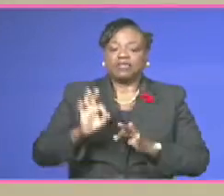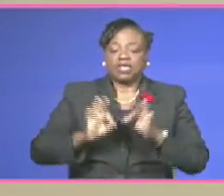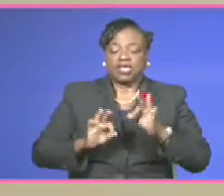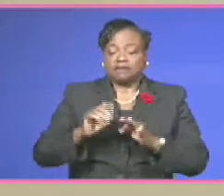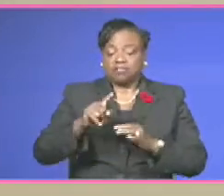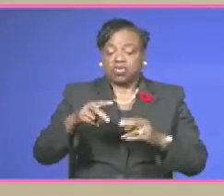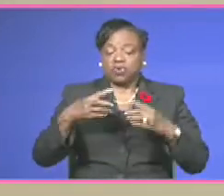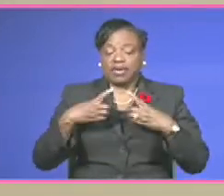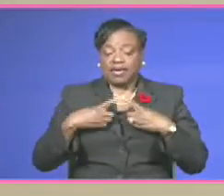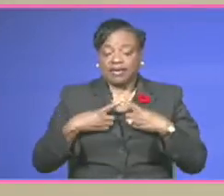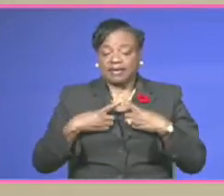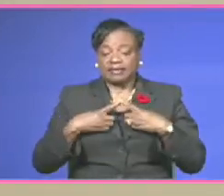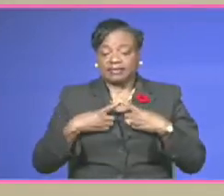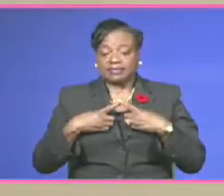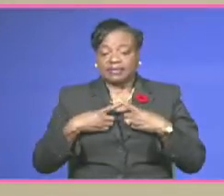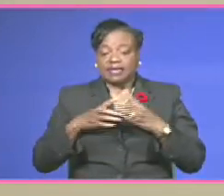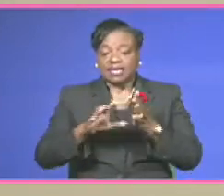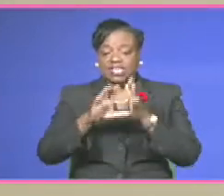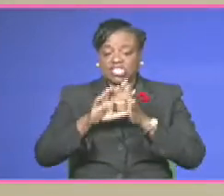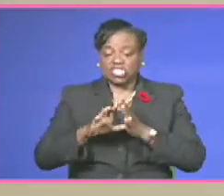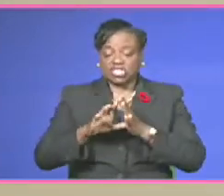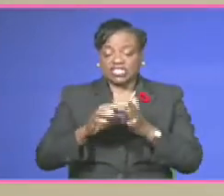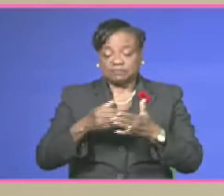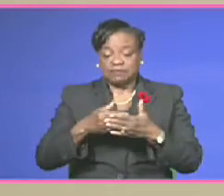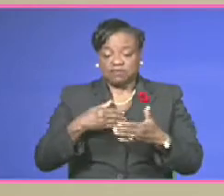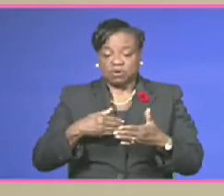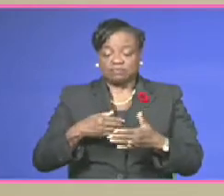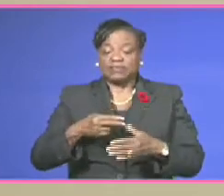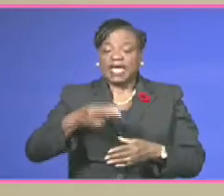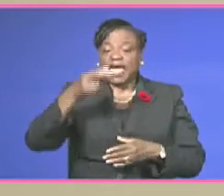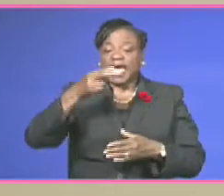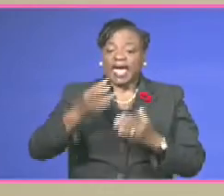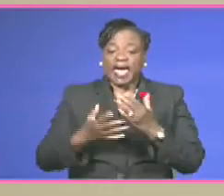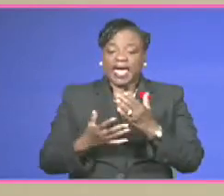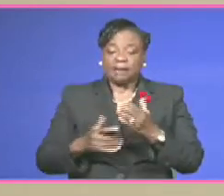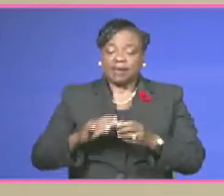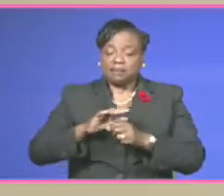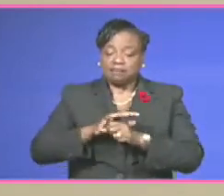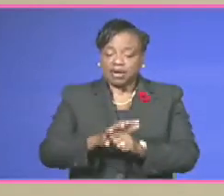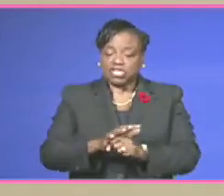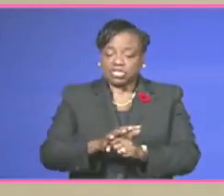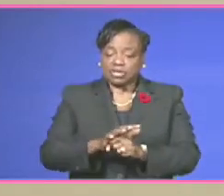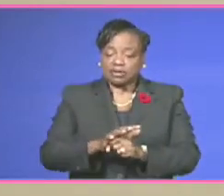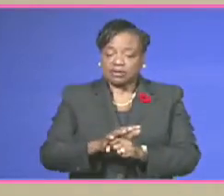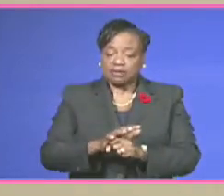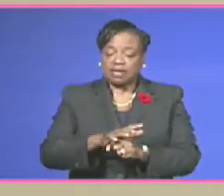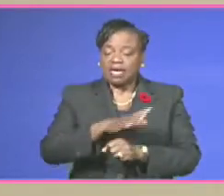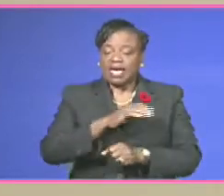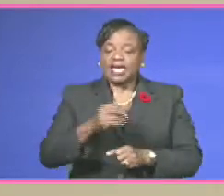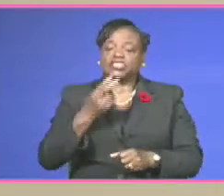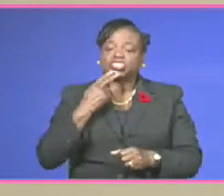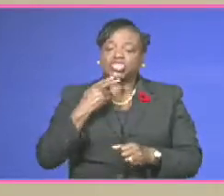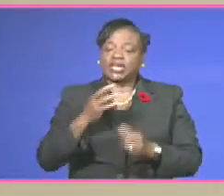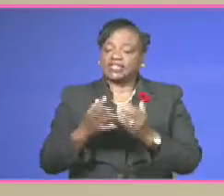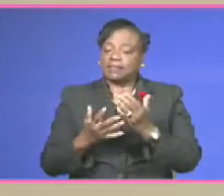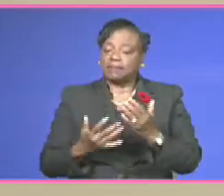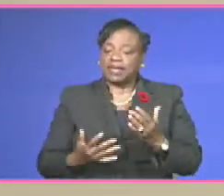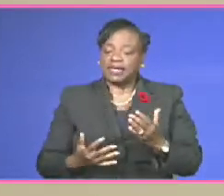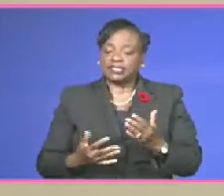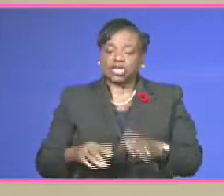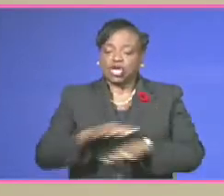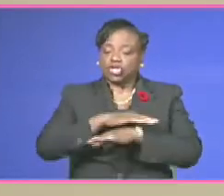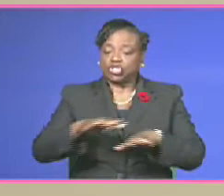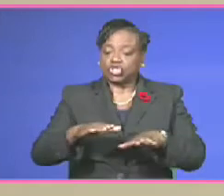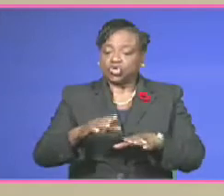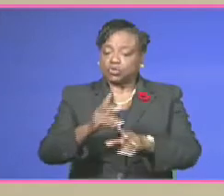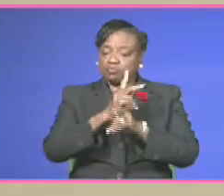before, having said that, high blood pressure and diabetes doesn't prevent you from having a reconstruction, but you have to be